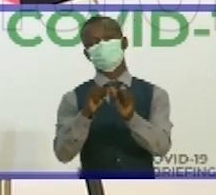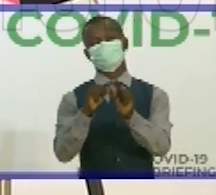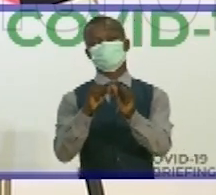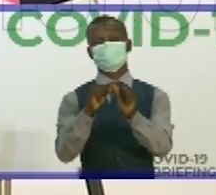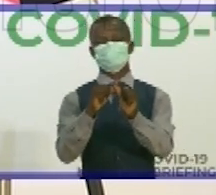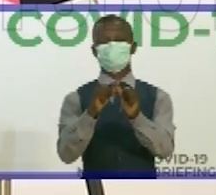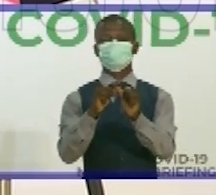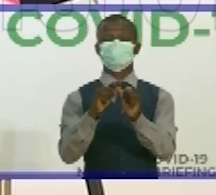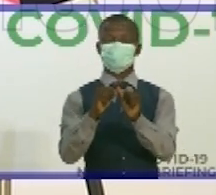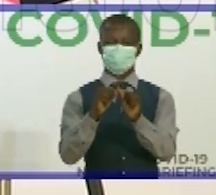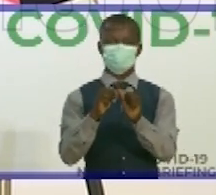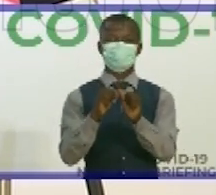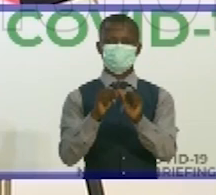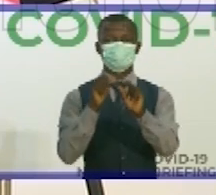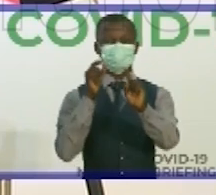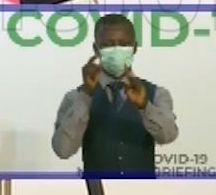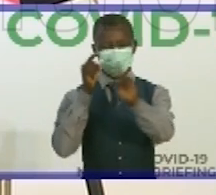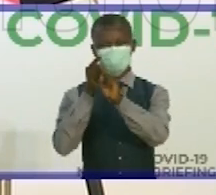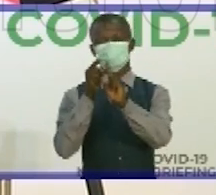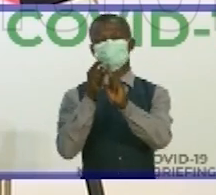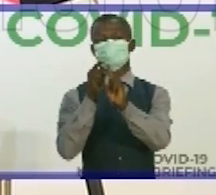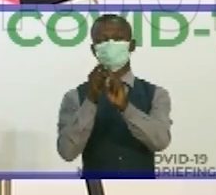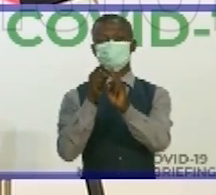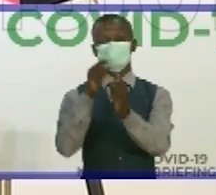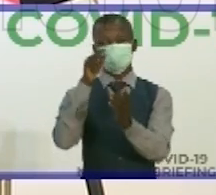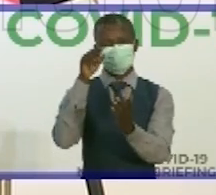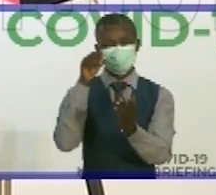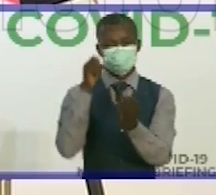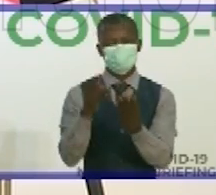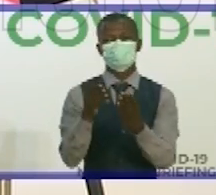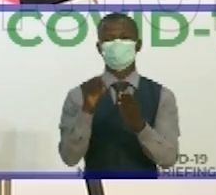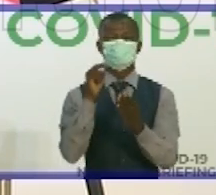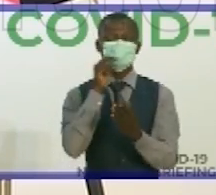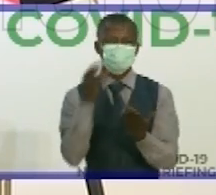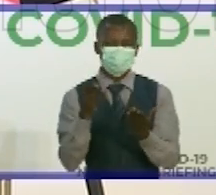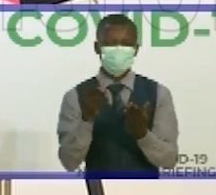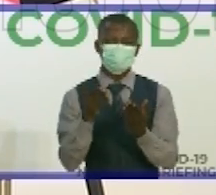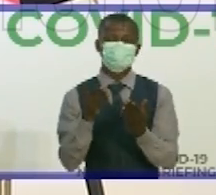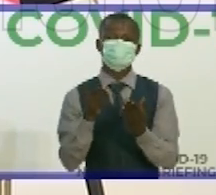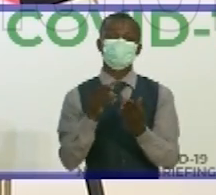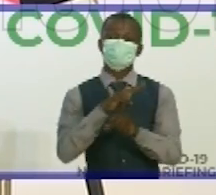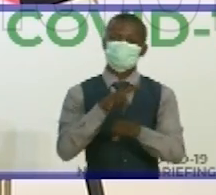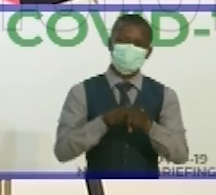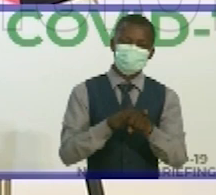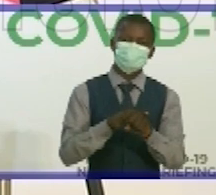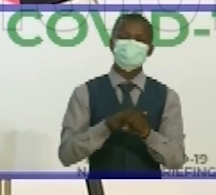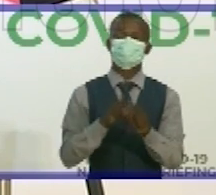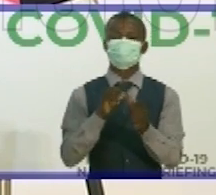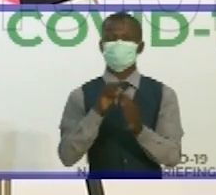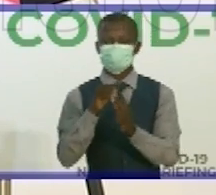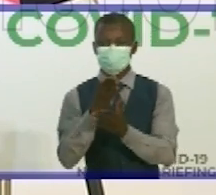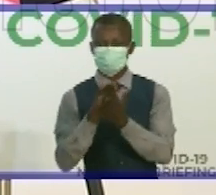NOI polls, targeting thousands of Nigerians, both at the national and specific state